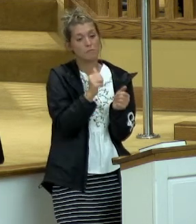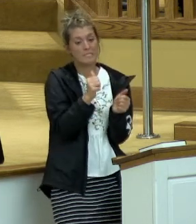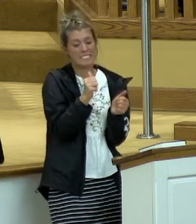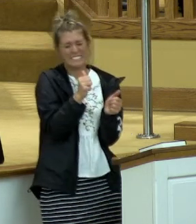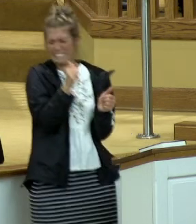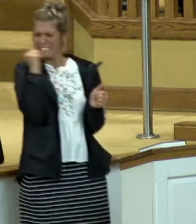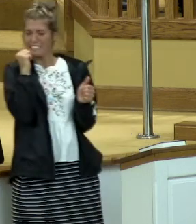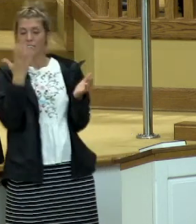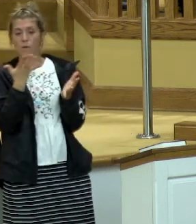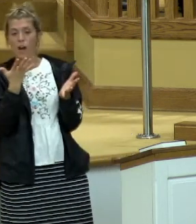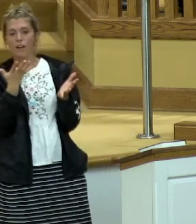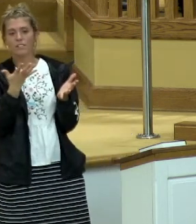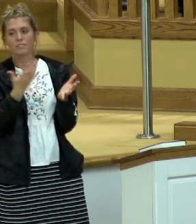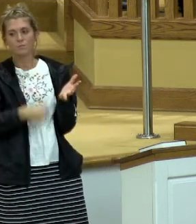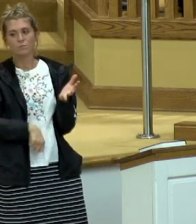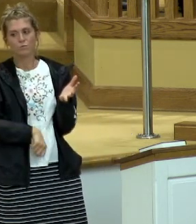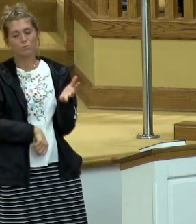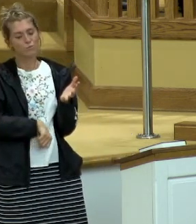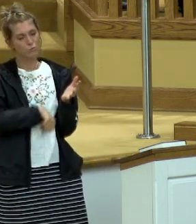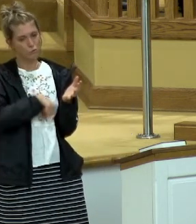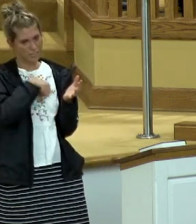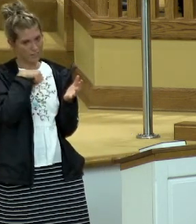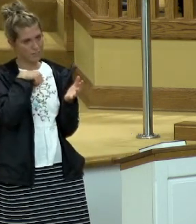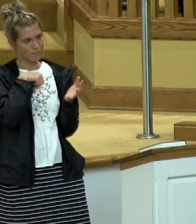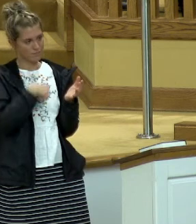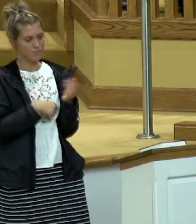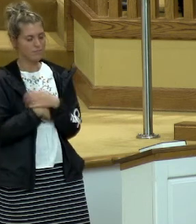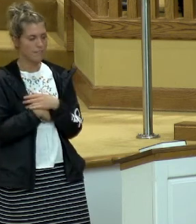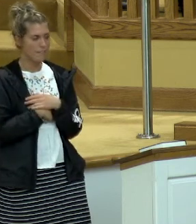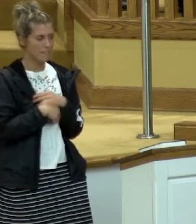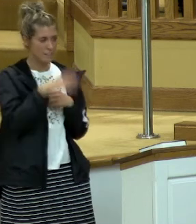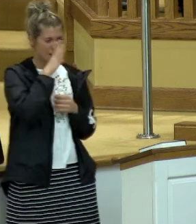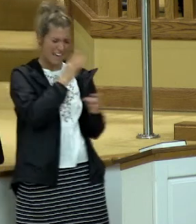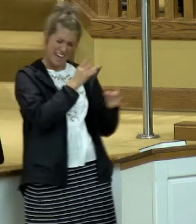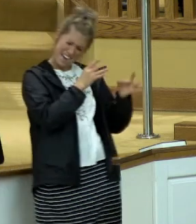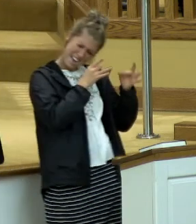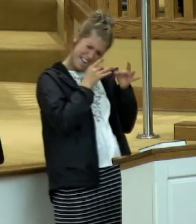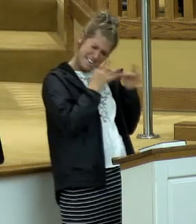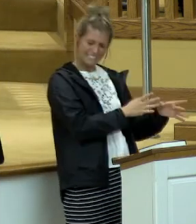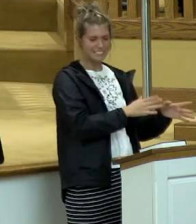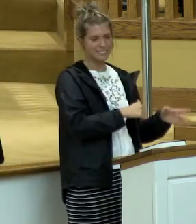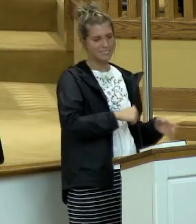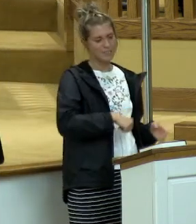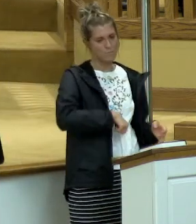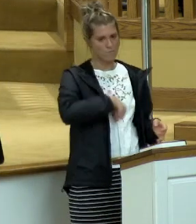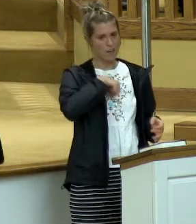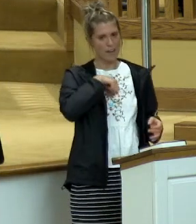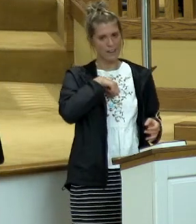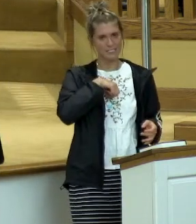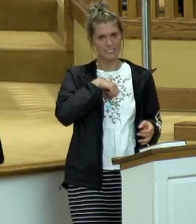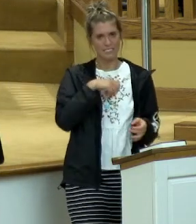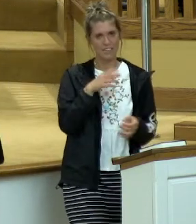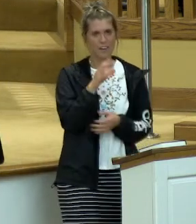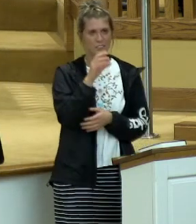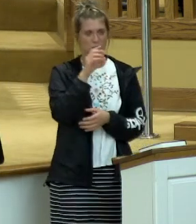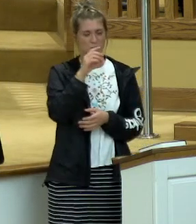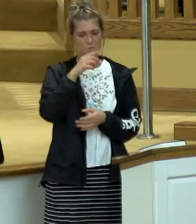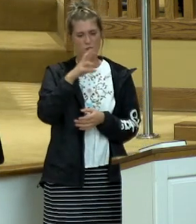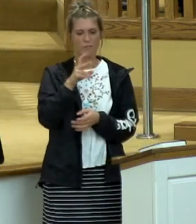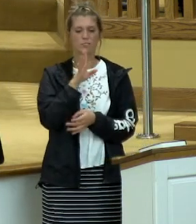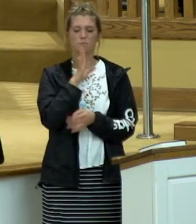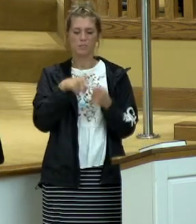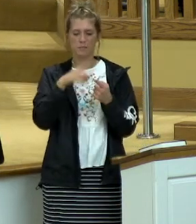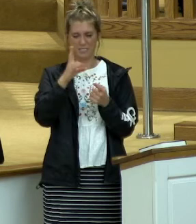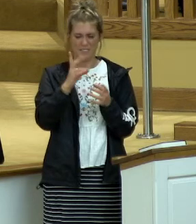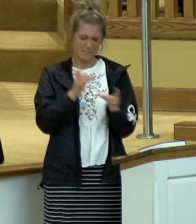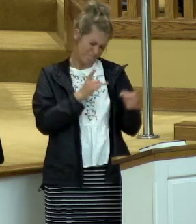what? What? He hates pride. The abominations of Proverbs. Guess what's on that